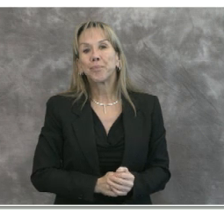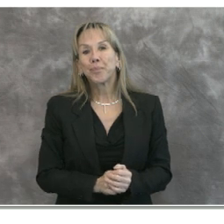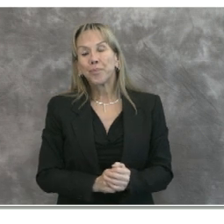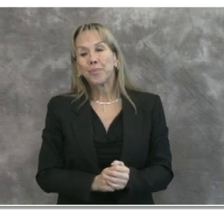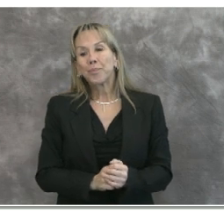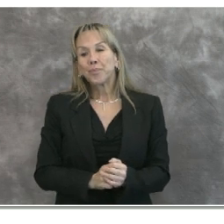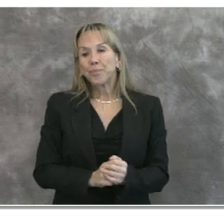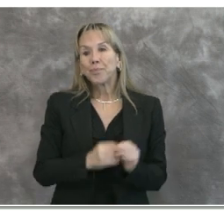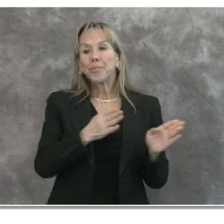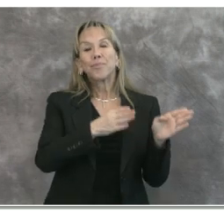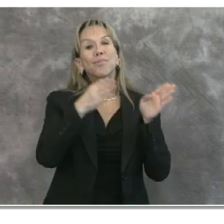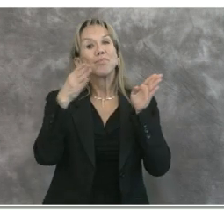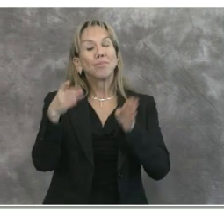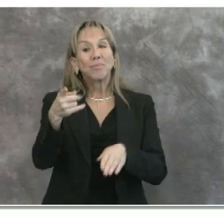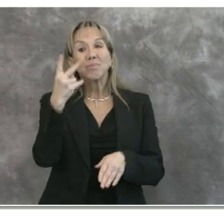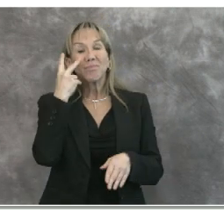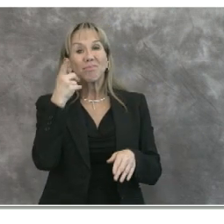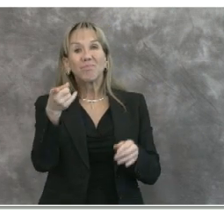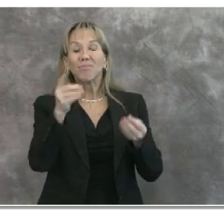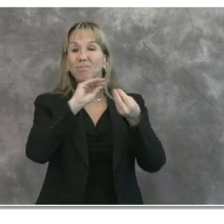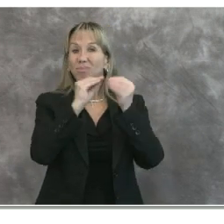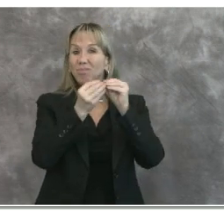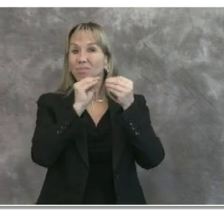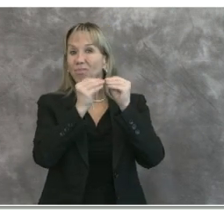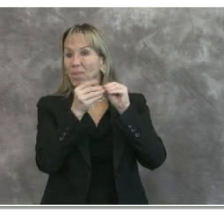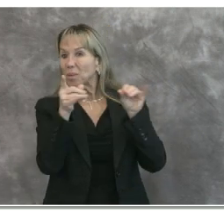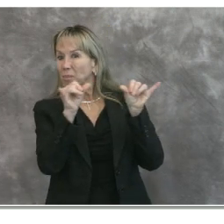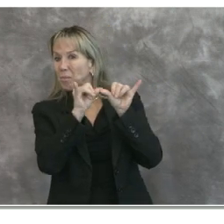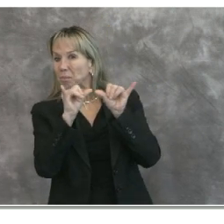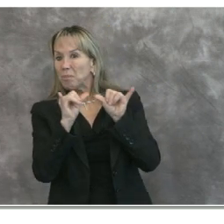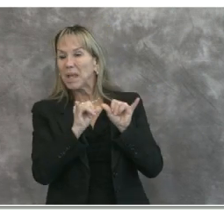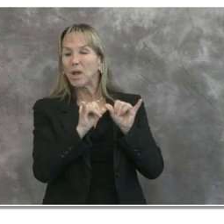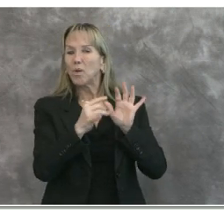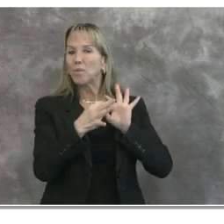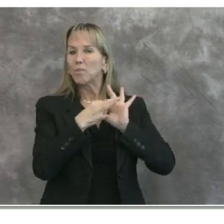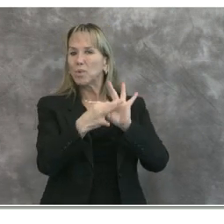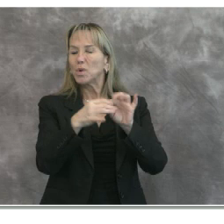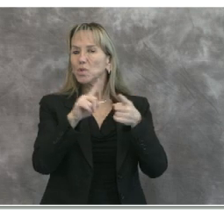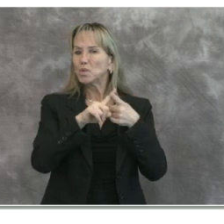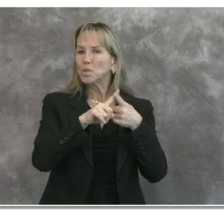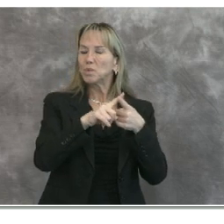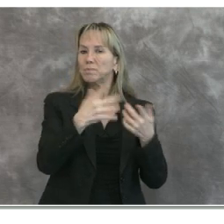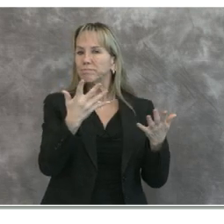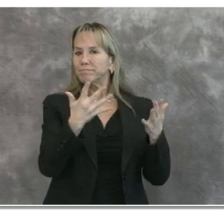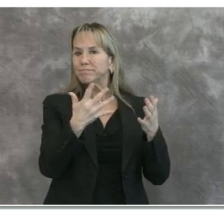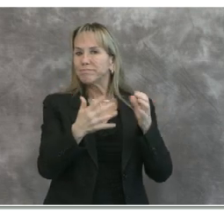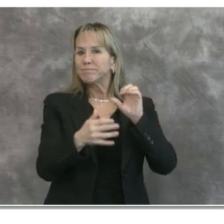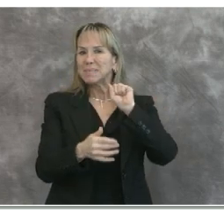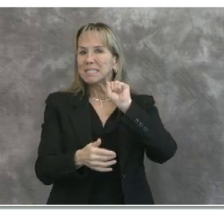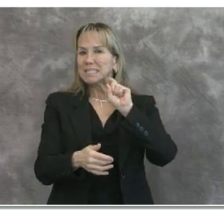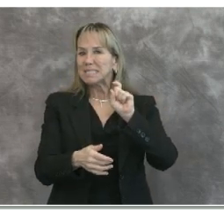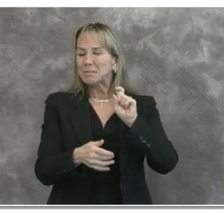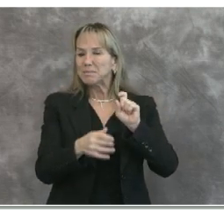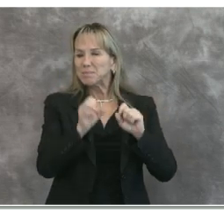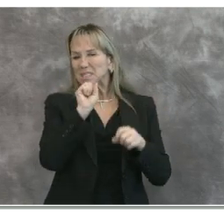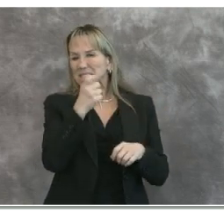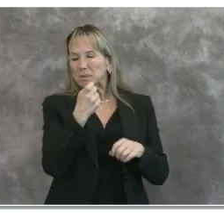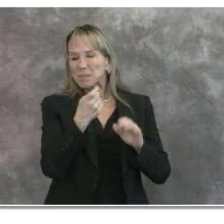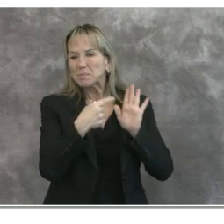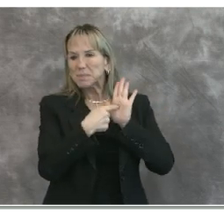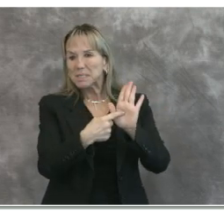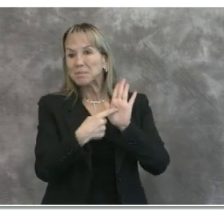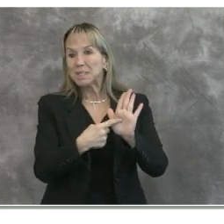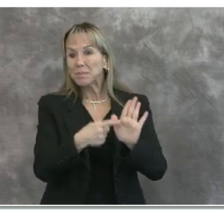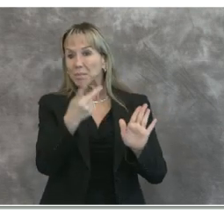shows the metrics that are related to symptoms, and there are 2 metrics here that we are focusing on.